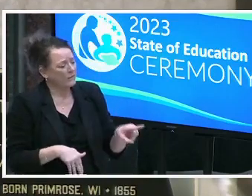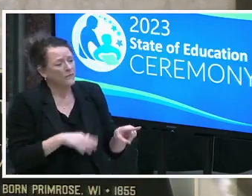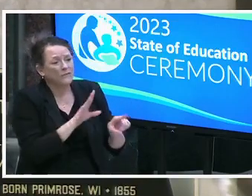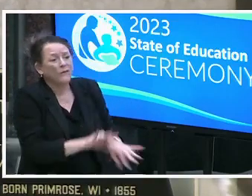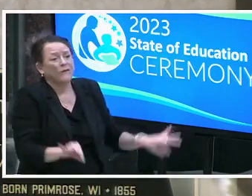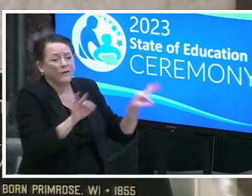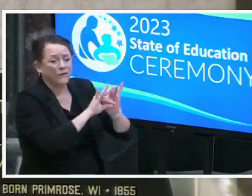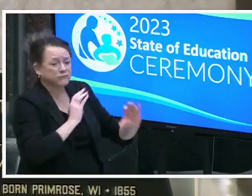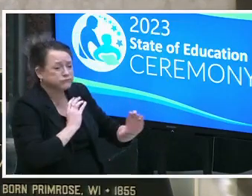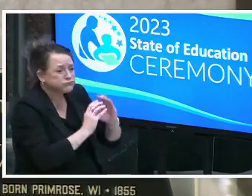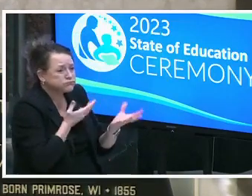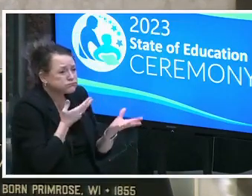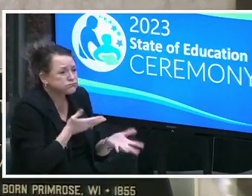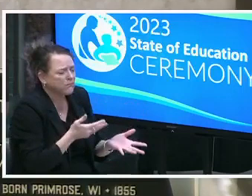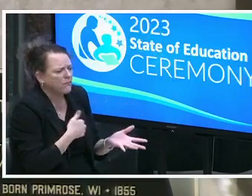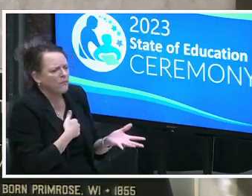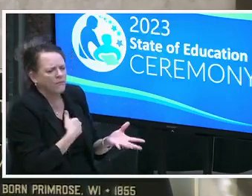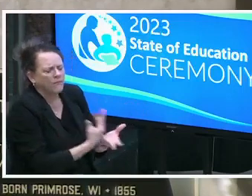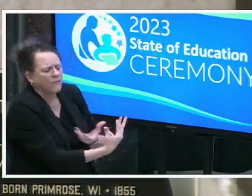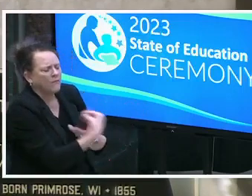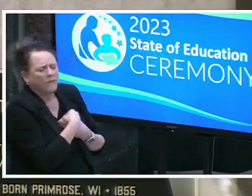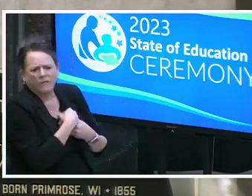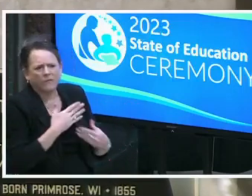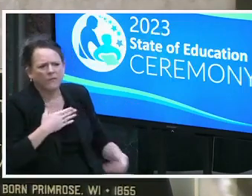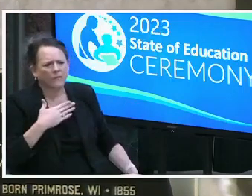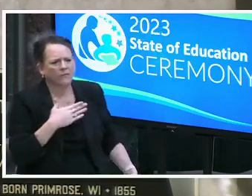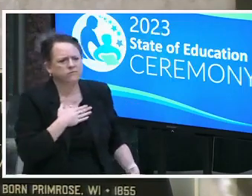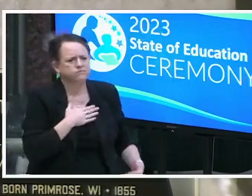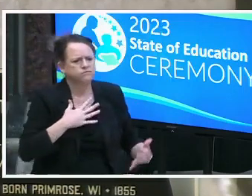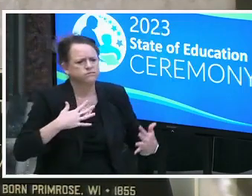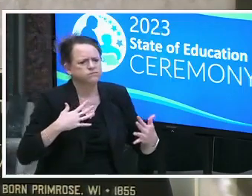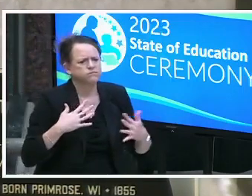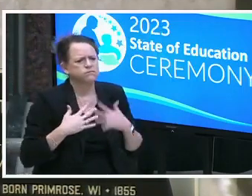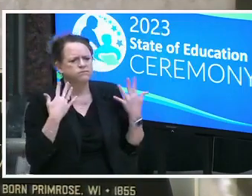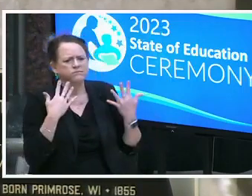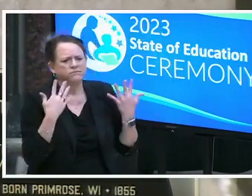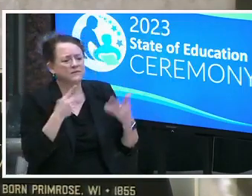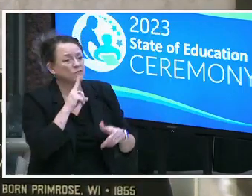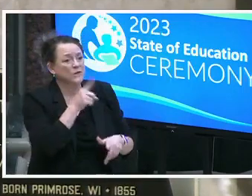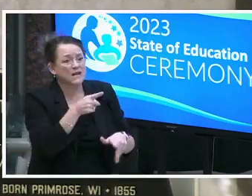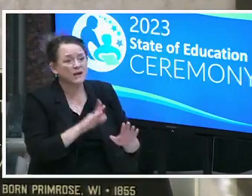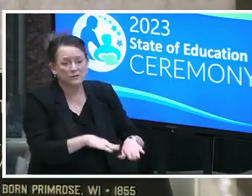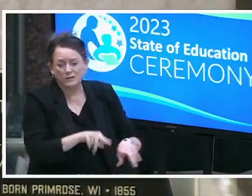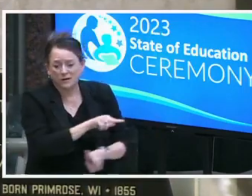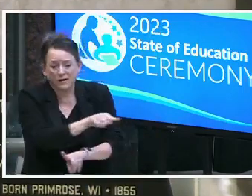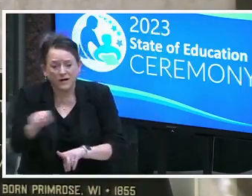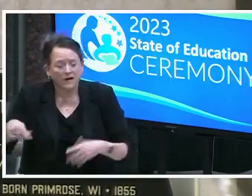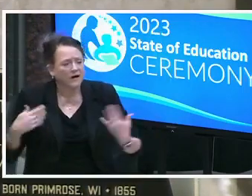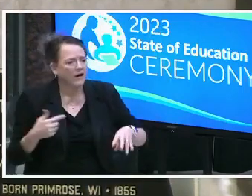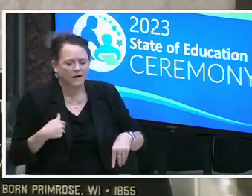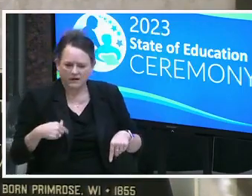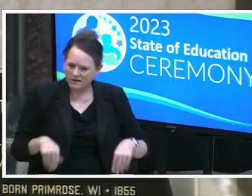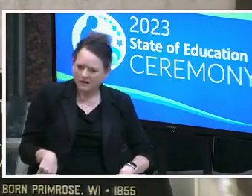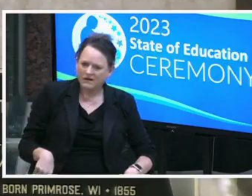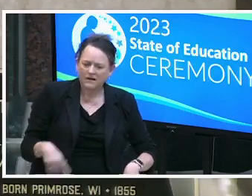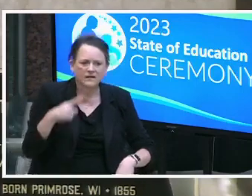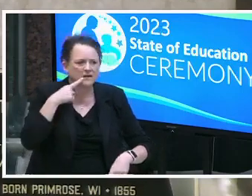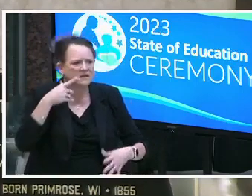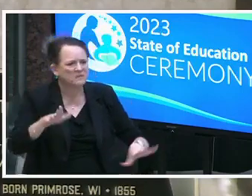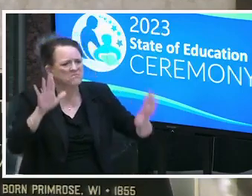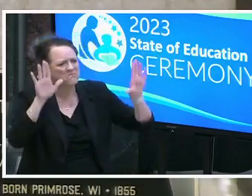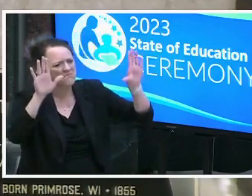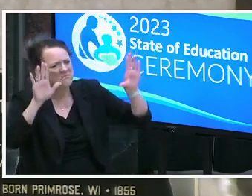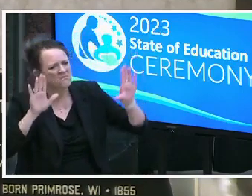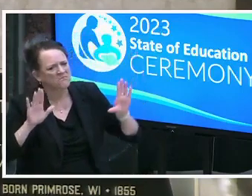inspiring, that our children can be so brave, and that my students who are just now learning English can be